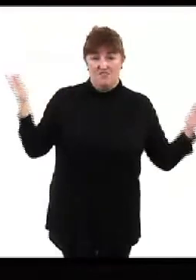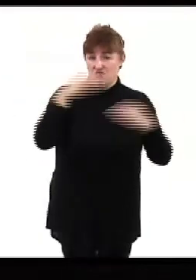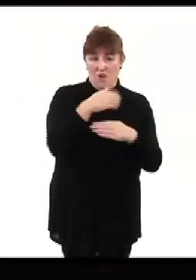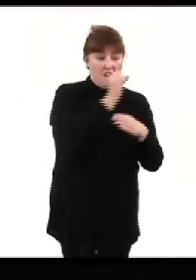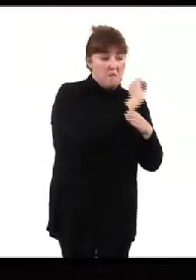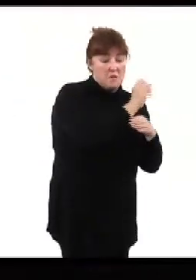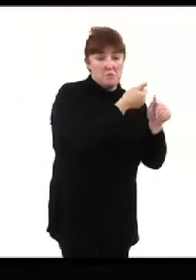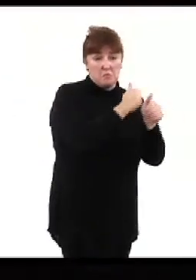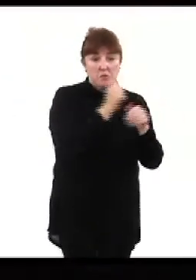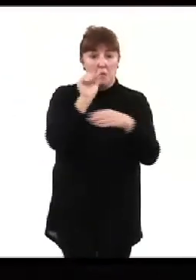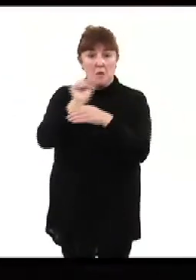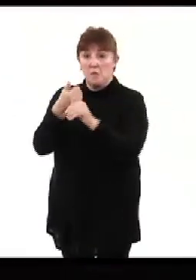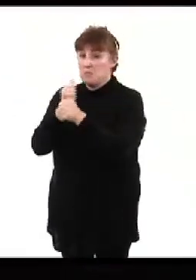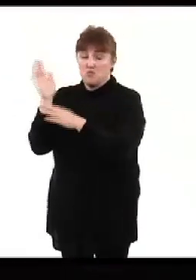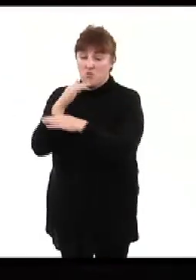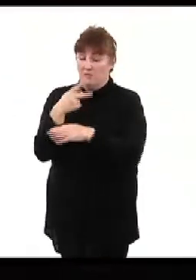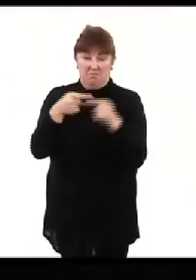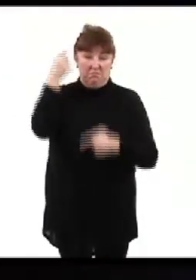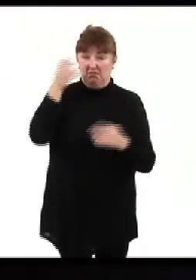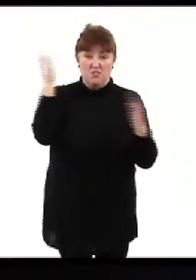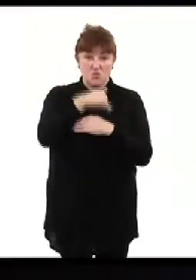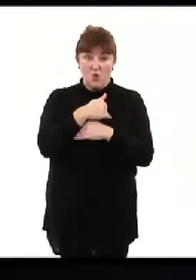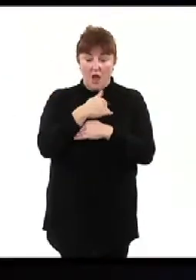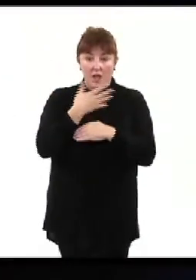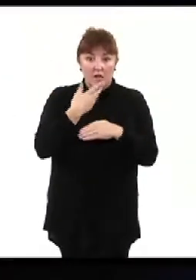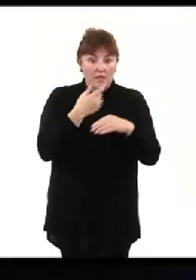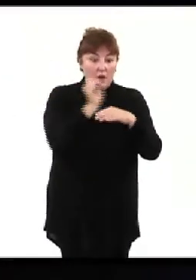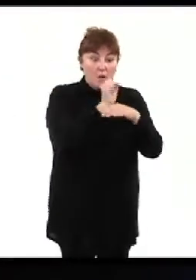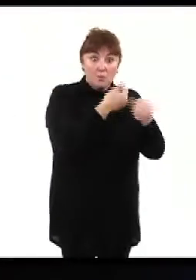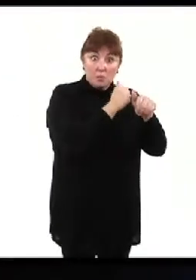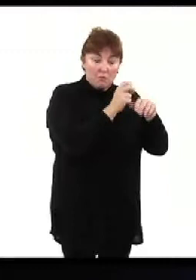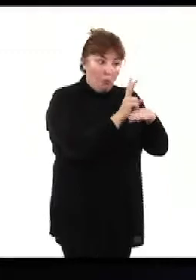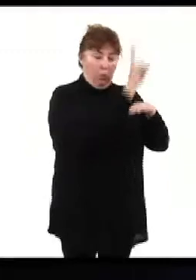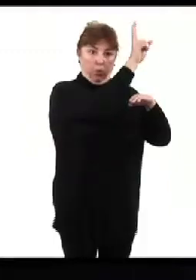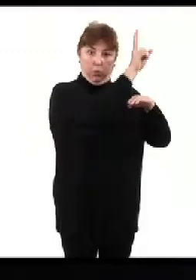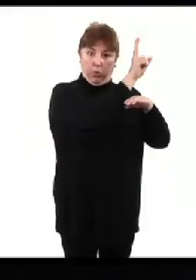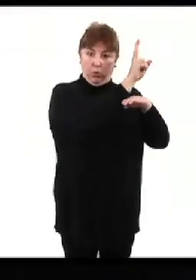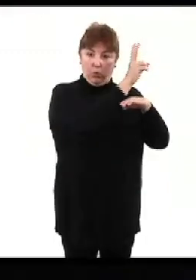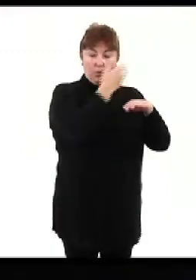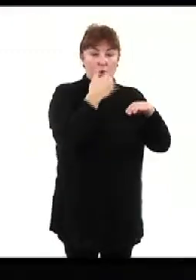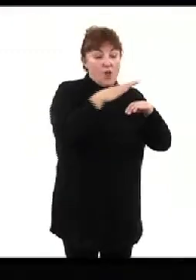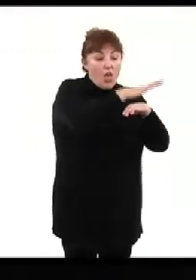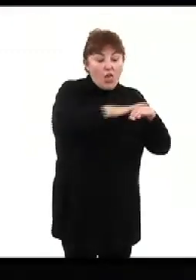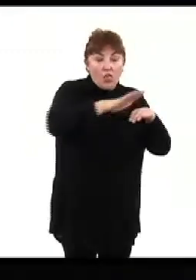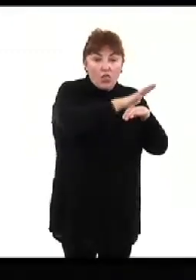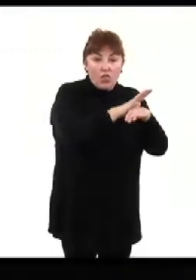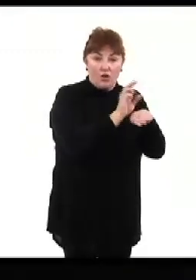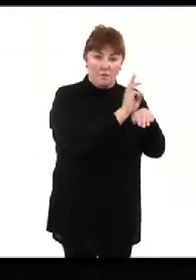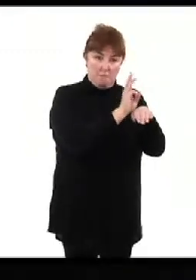verbs. The brain, again, just like in our previous study, is treating these two verb types very similarly.